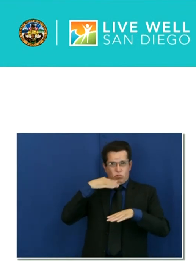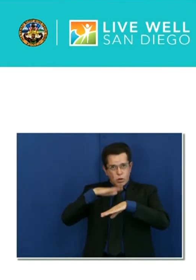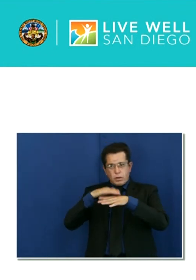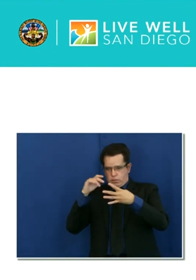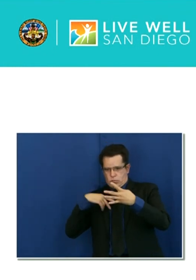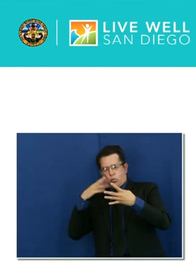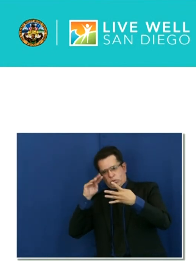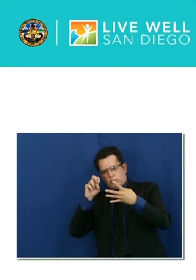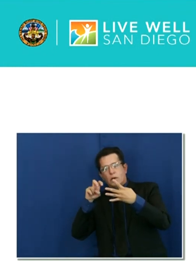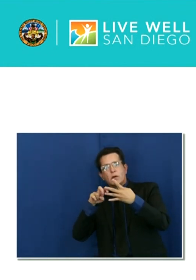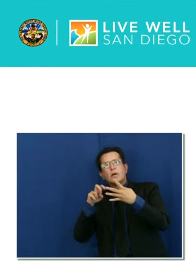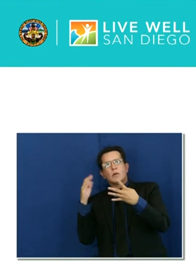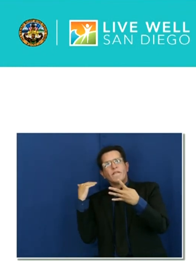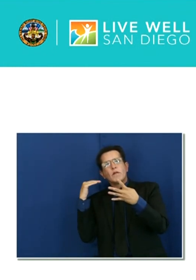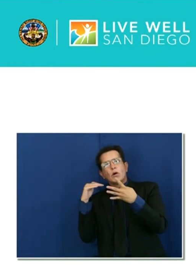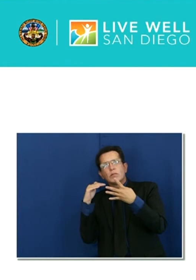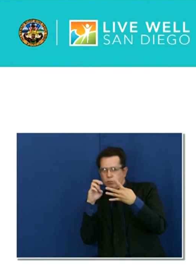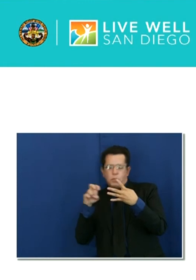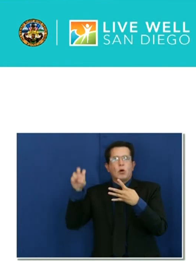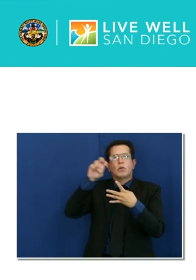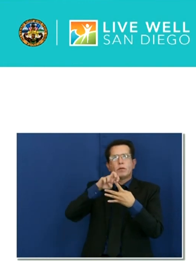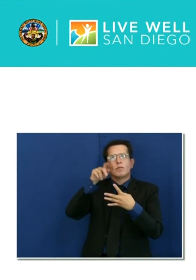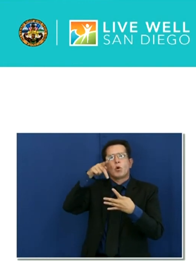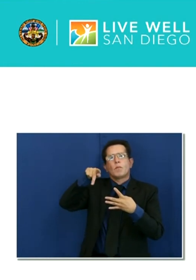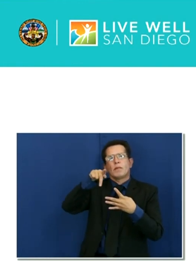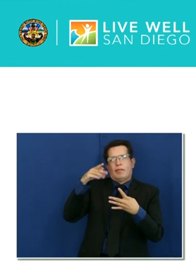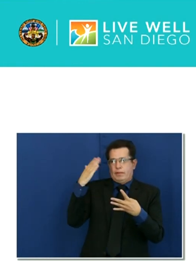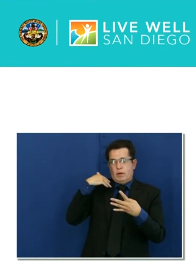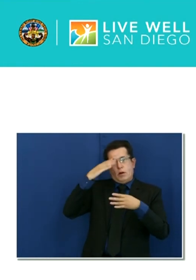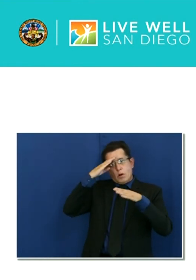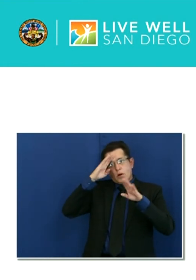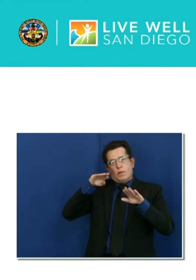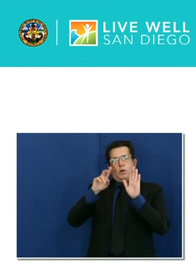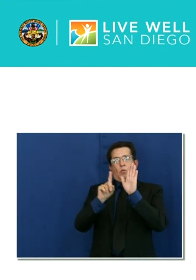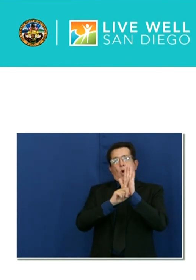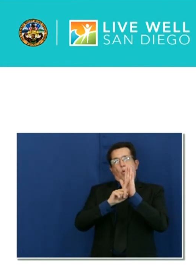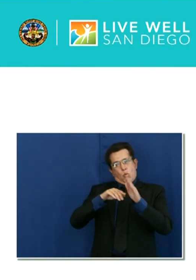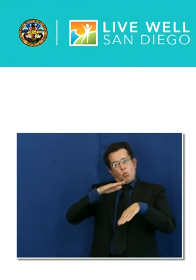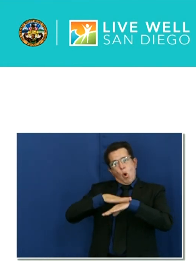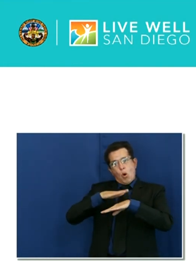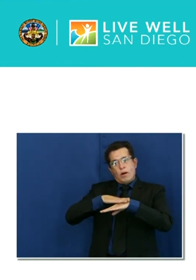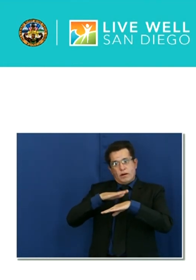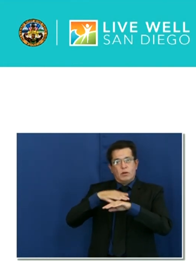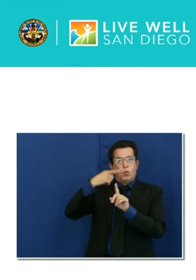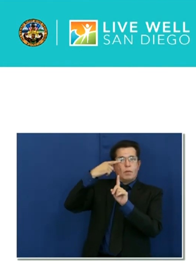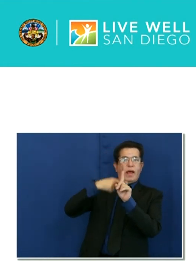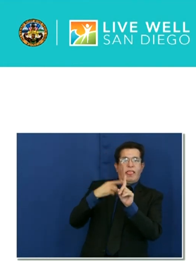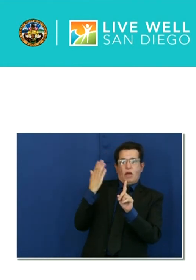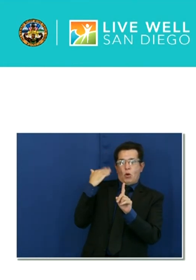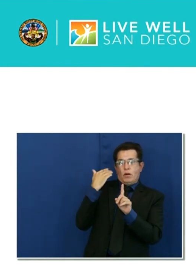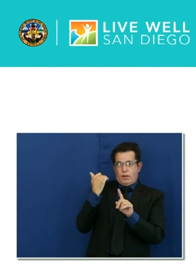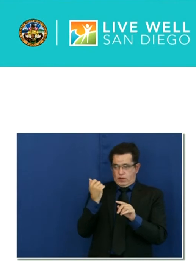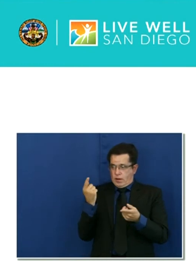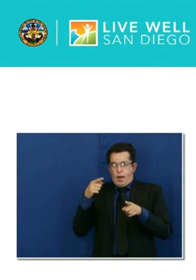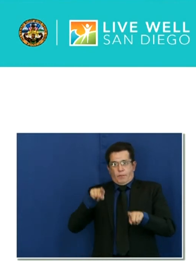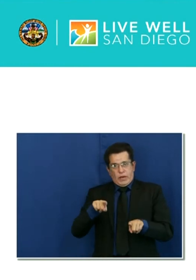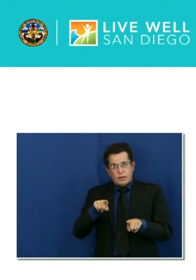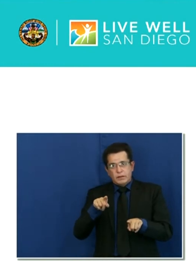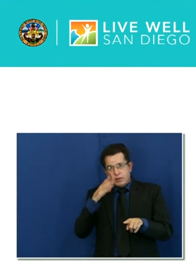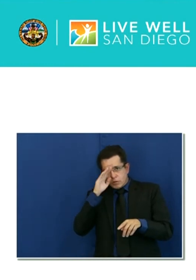most restrictive tier. We had hoped that the warning would mark a change in the public's personal and collective behavior.